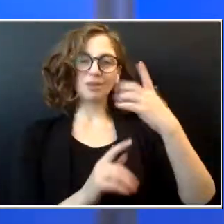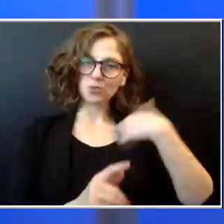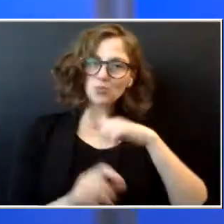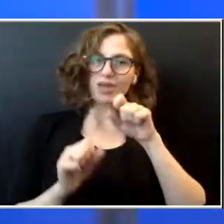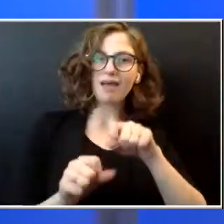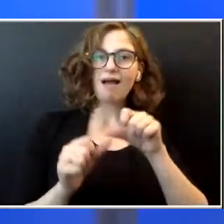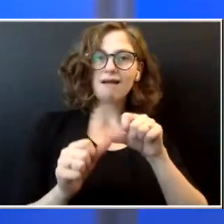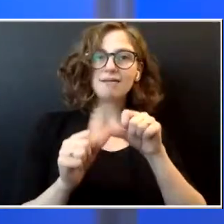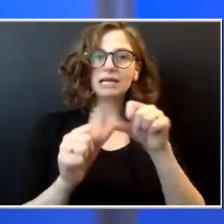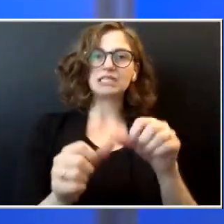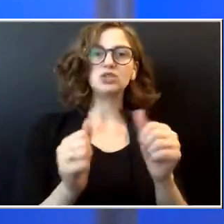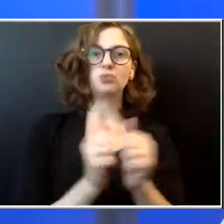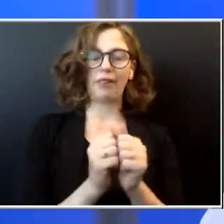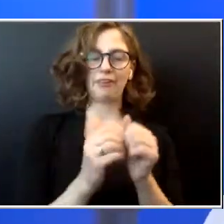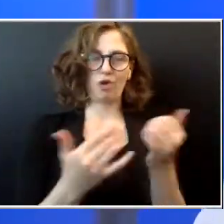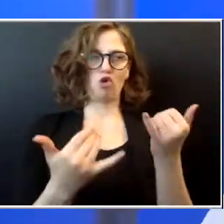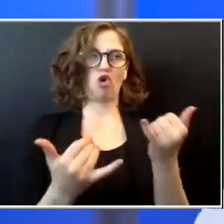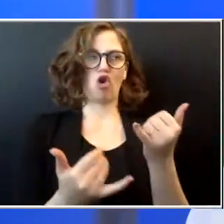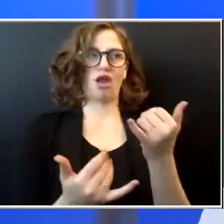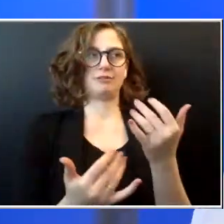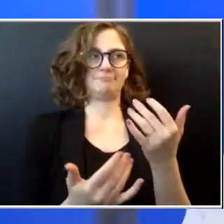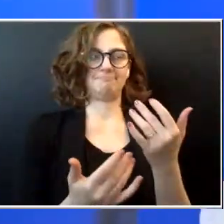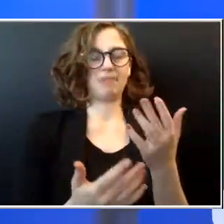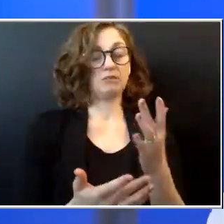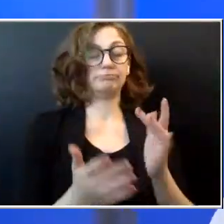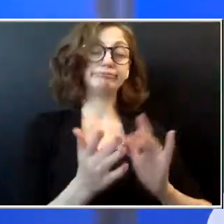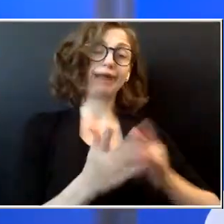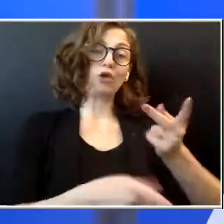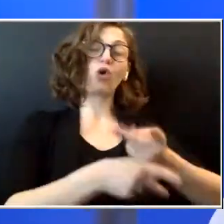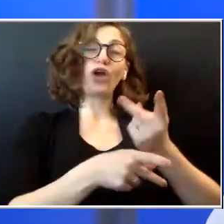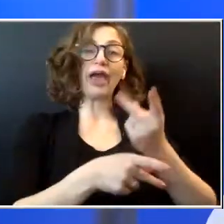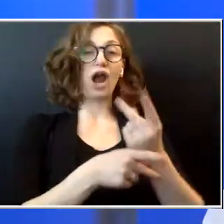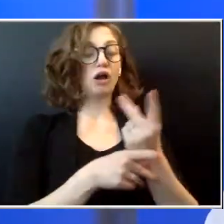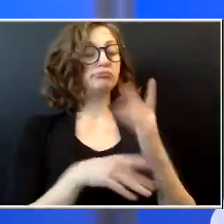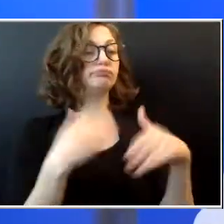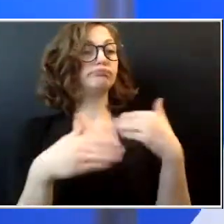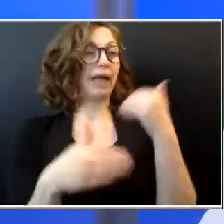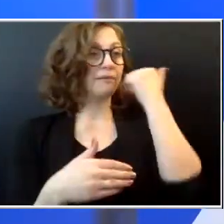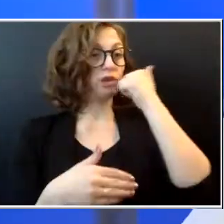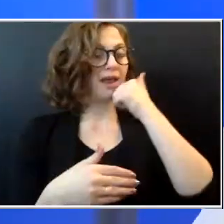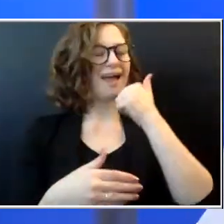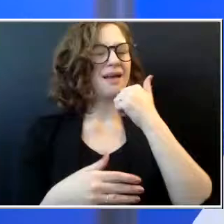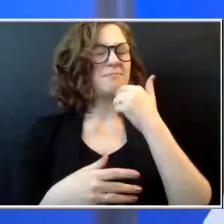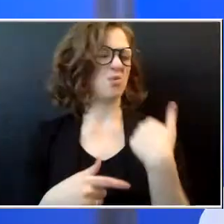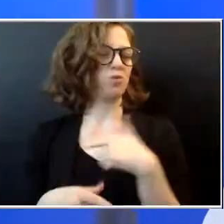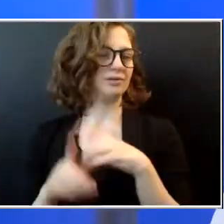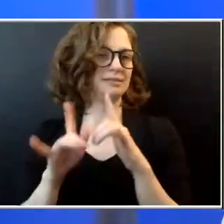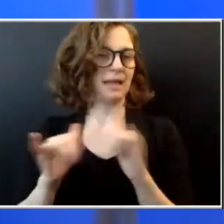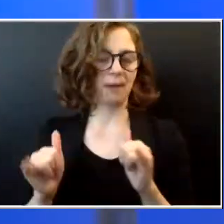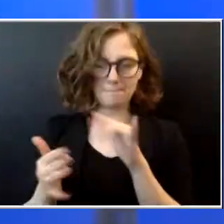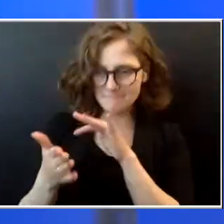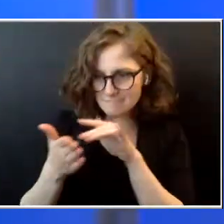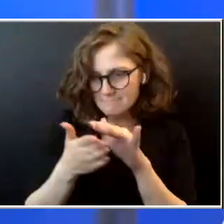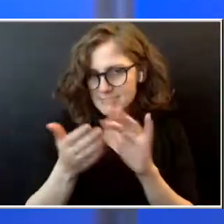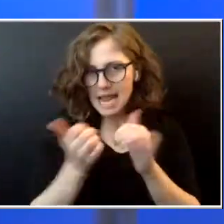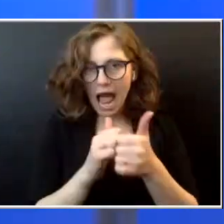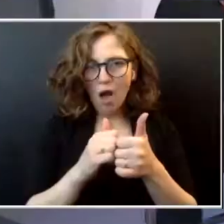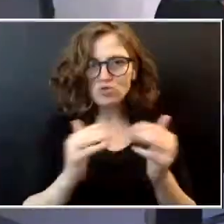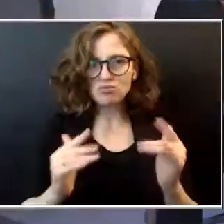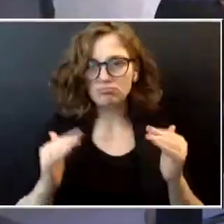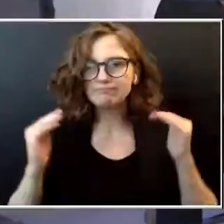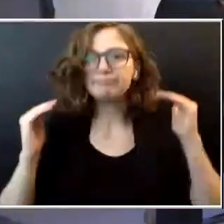the current clinical care that we're doing, but we're trying to innovate that next step. Hopefully, in this case, maybe 2 or 3 steps. That